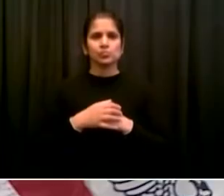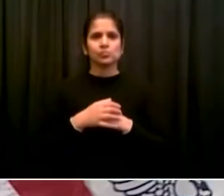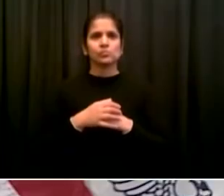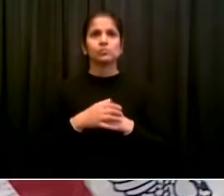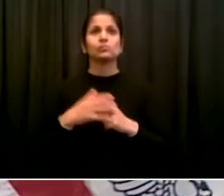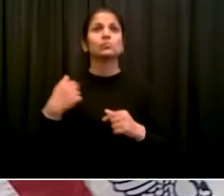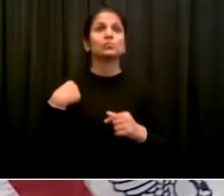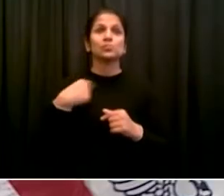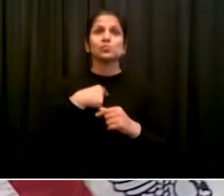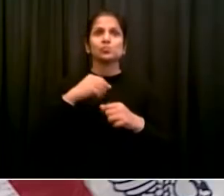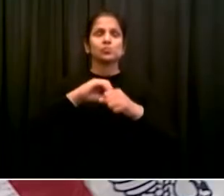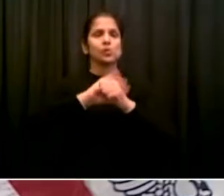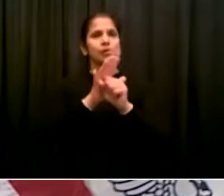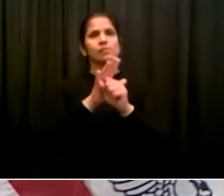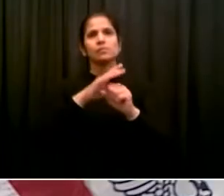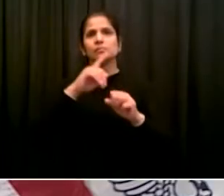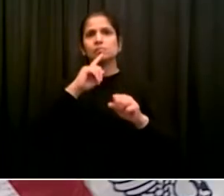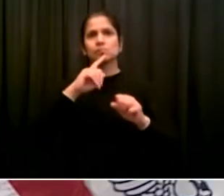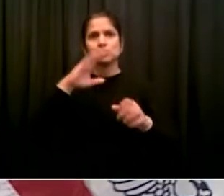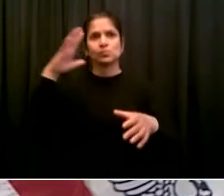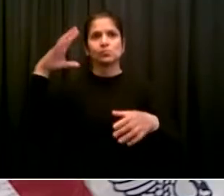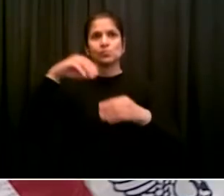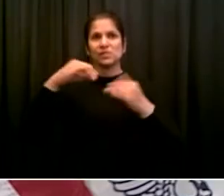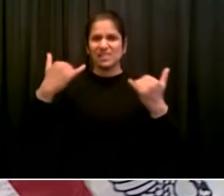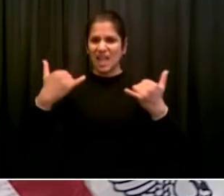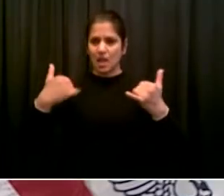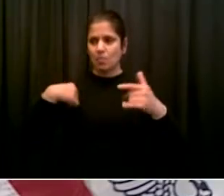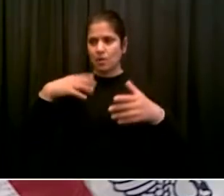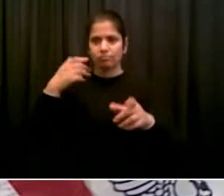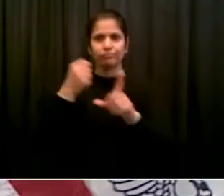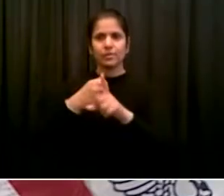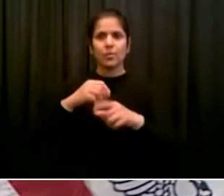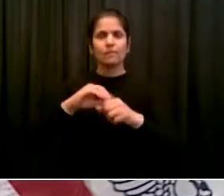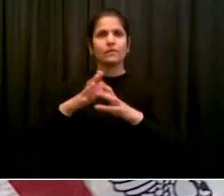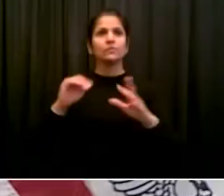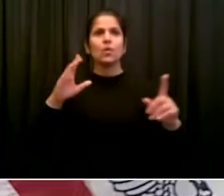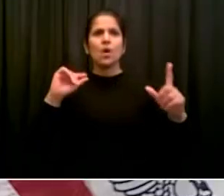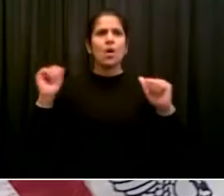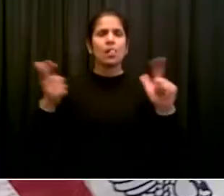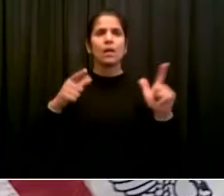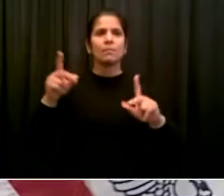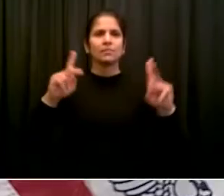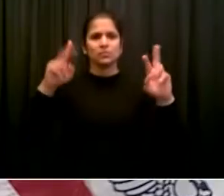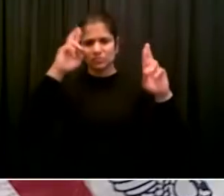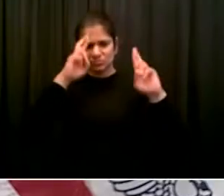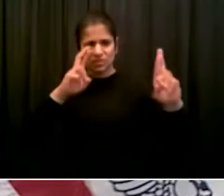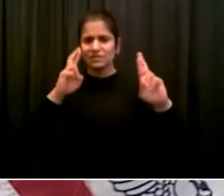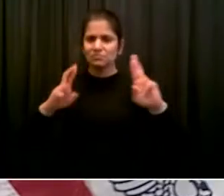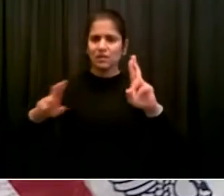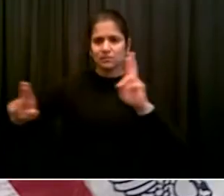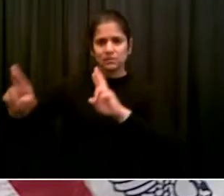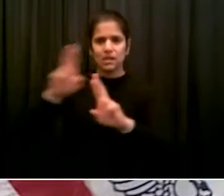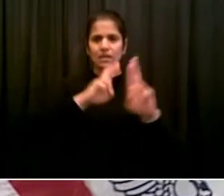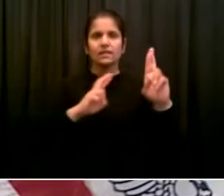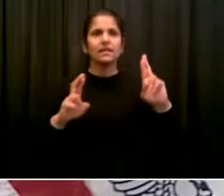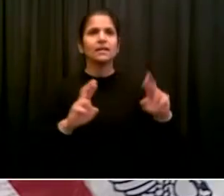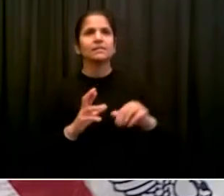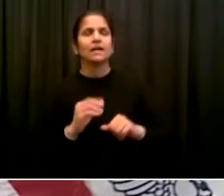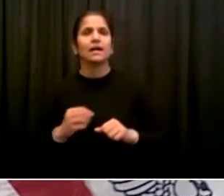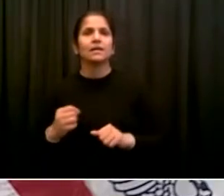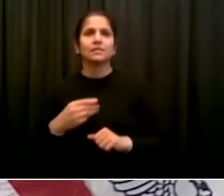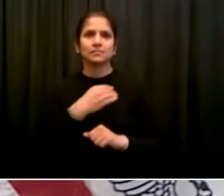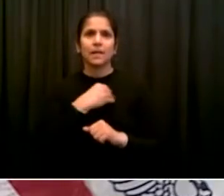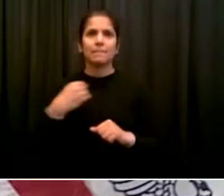course, everyone has to respect the law and everyone has to work as a member of a community. But I think what the report says